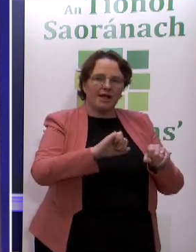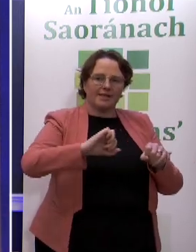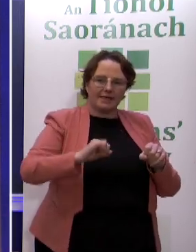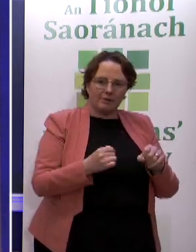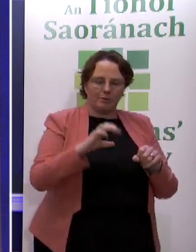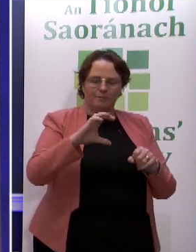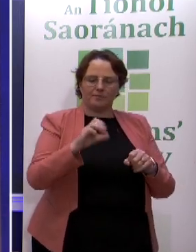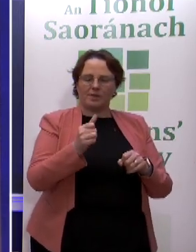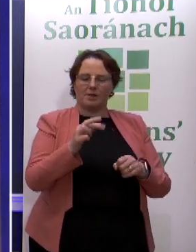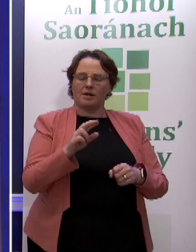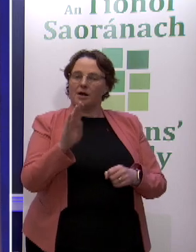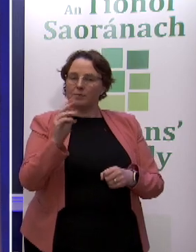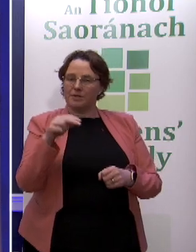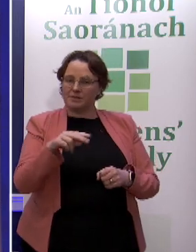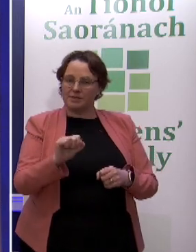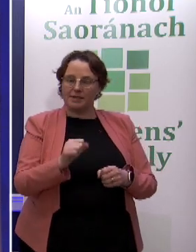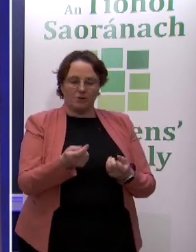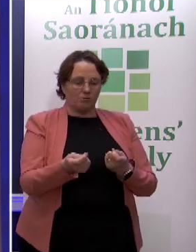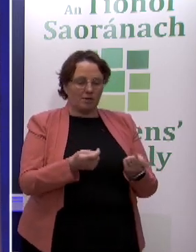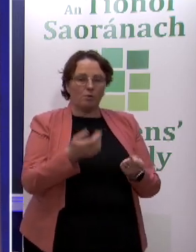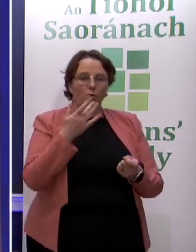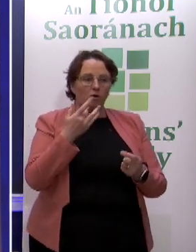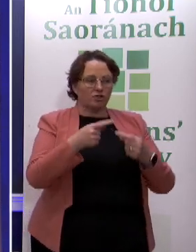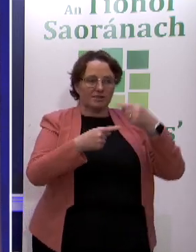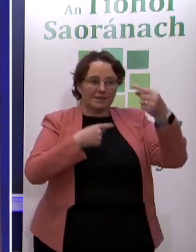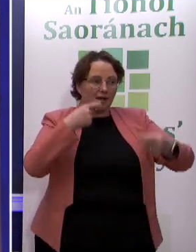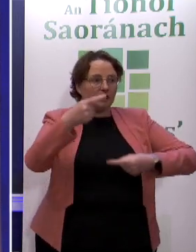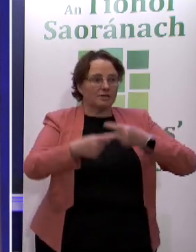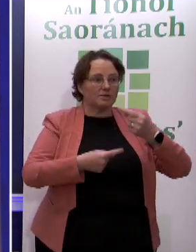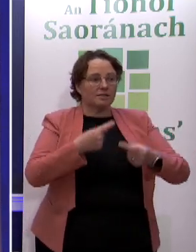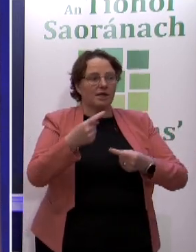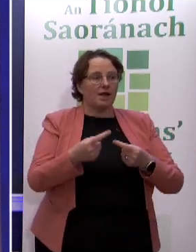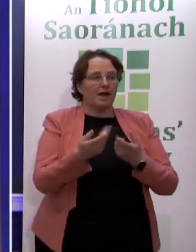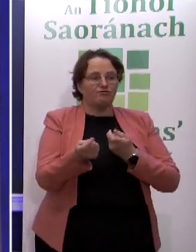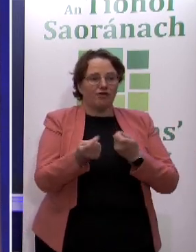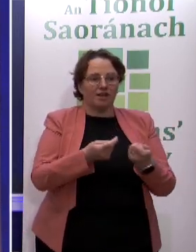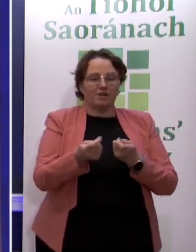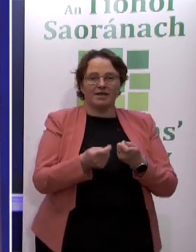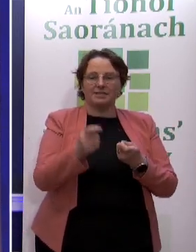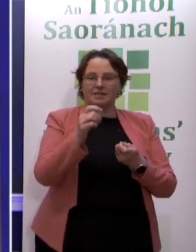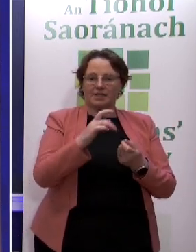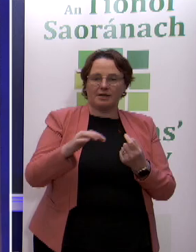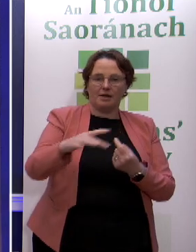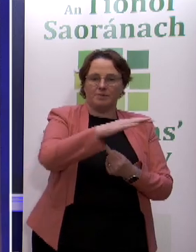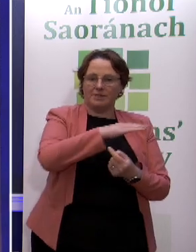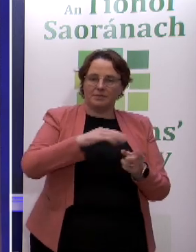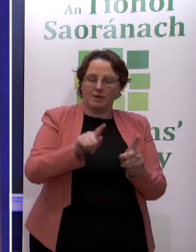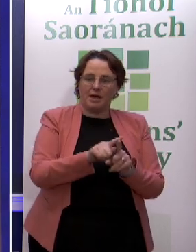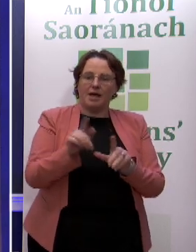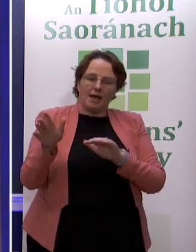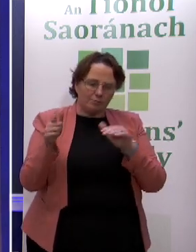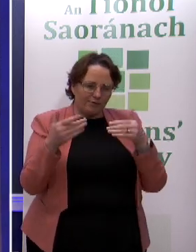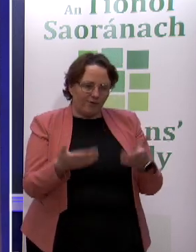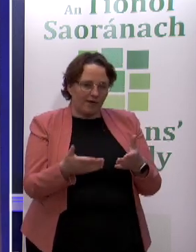really important in regulating water cycles, in regulating climate. And also they provide habitats for lots of